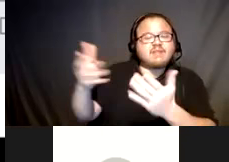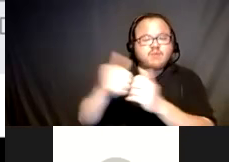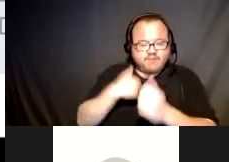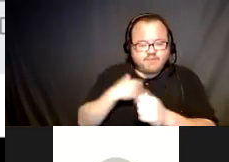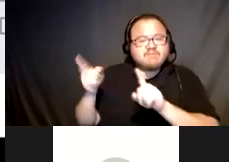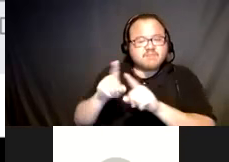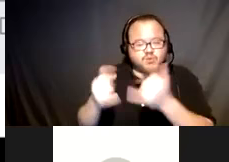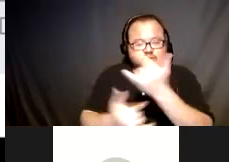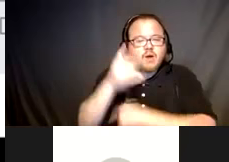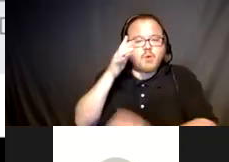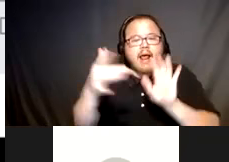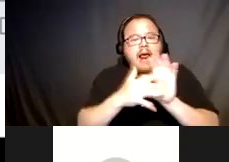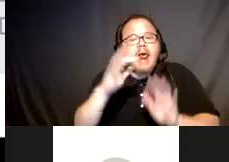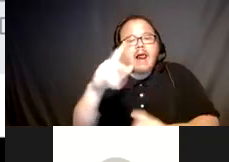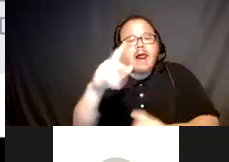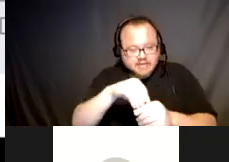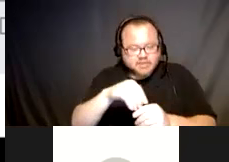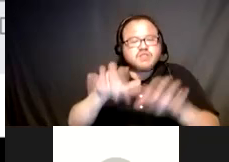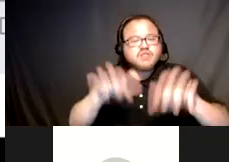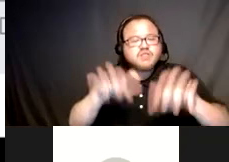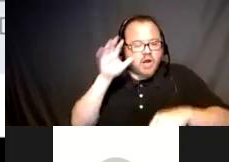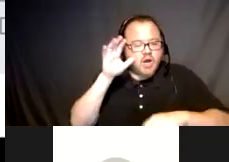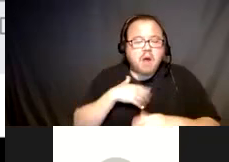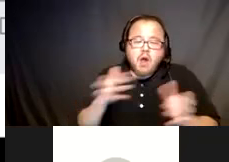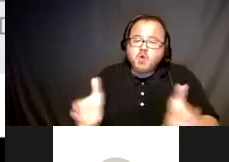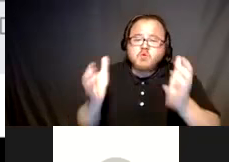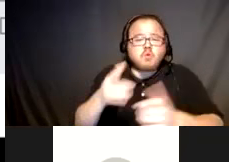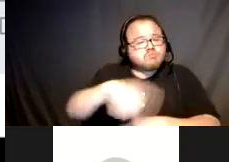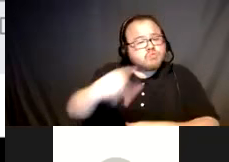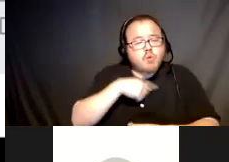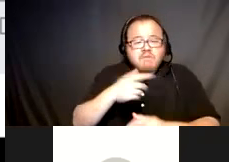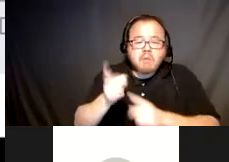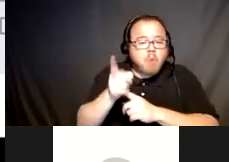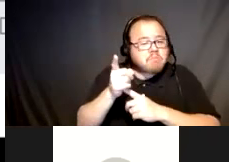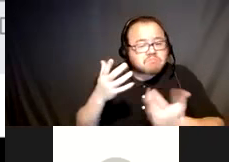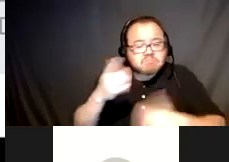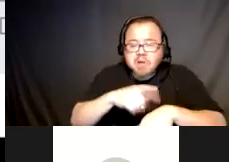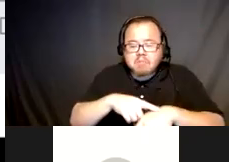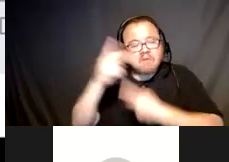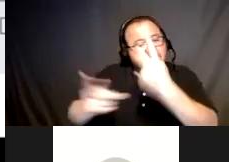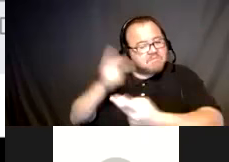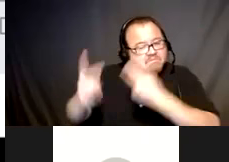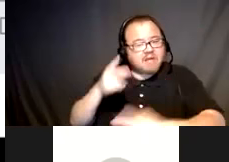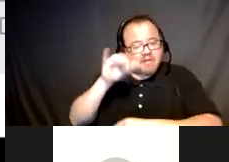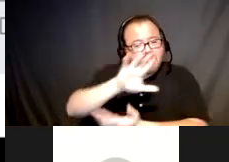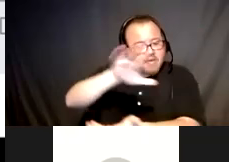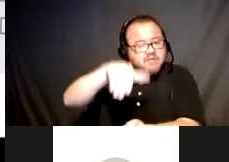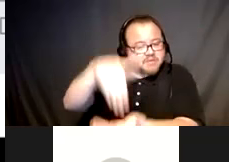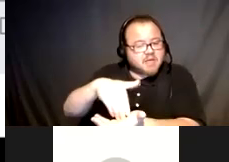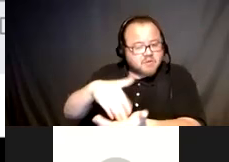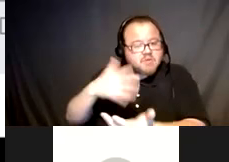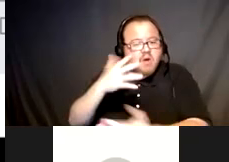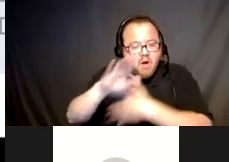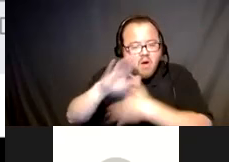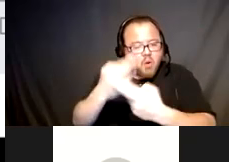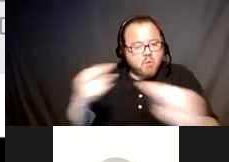link in the chat as well. So I encourage you, when you have a moment, to take a moment and visit our virtual wellness center and see the resources